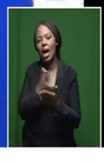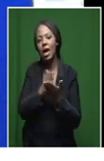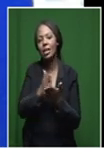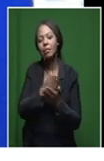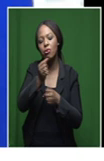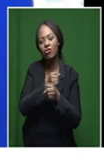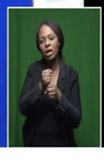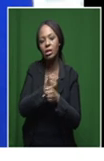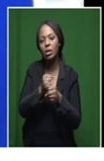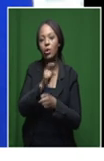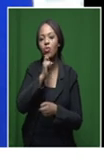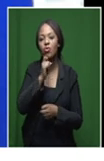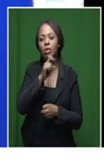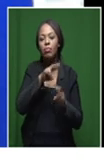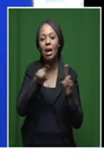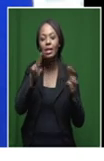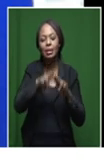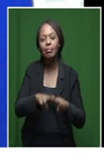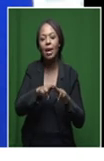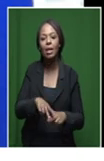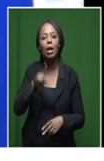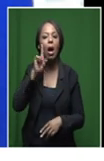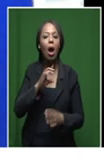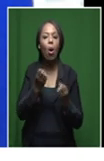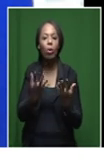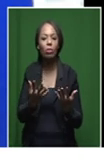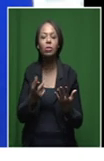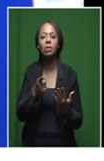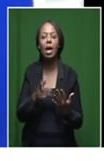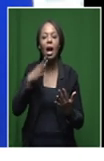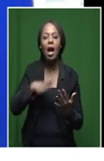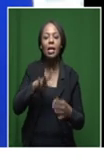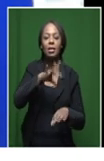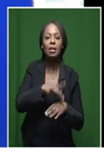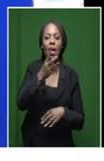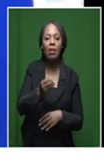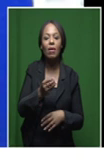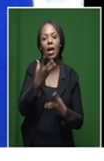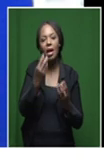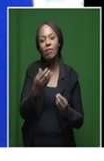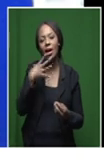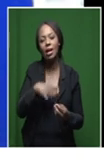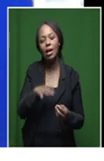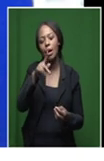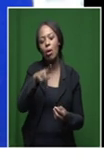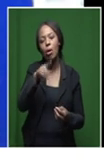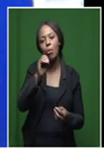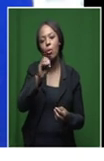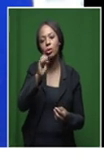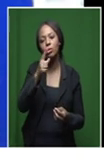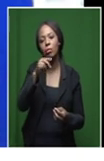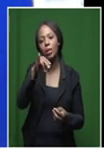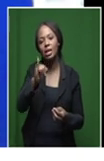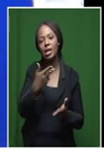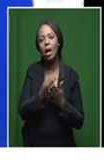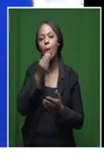use depending on your age and your what other diseases you have. There's something called bisphosphonates, which you can either give by mouth